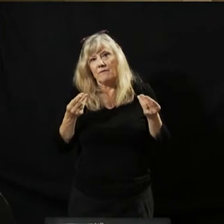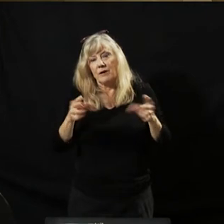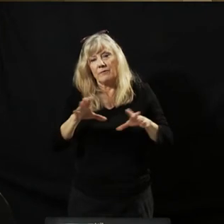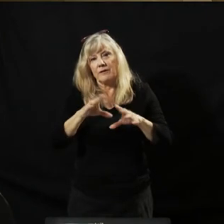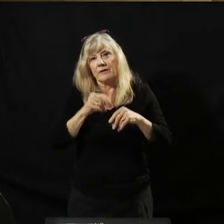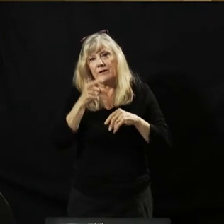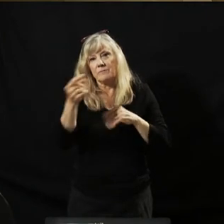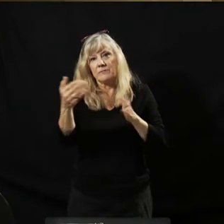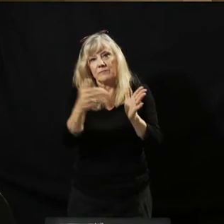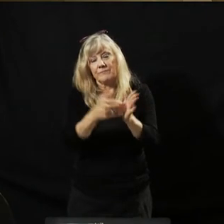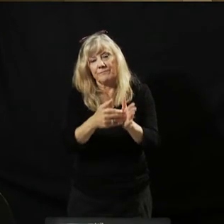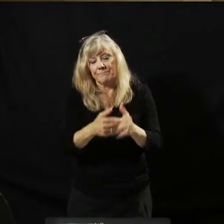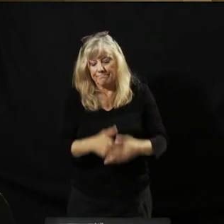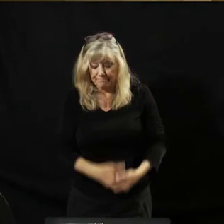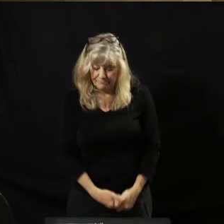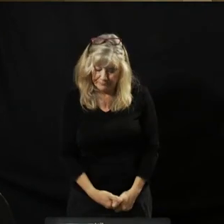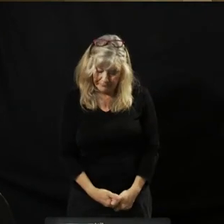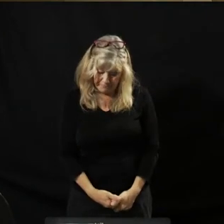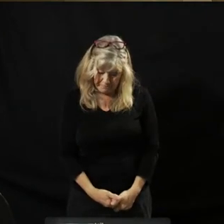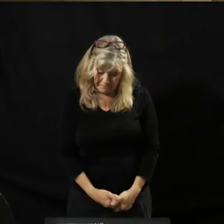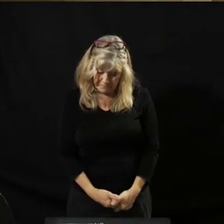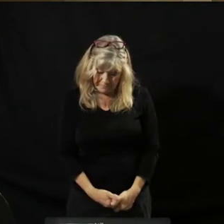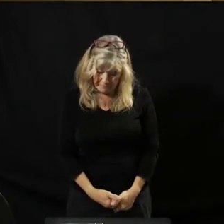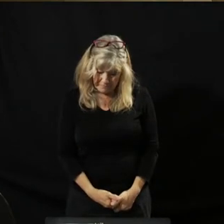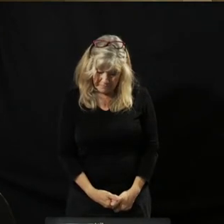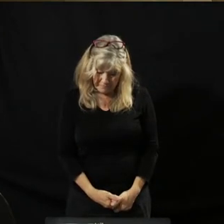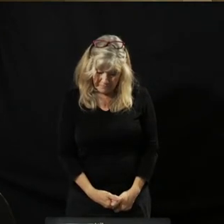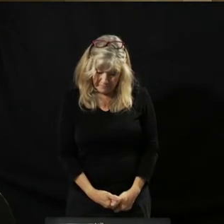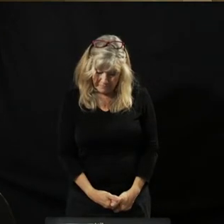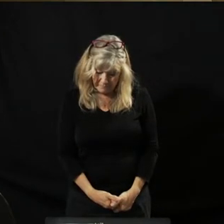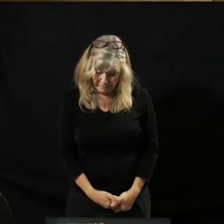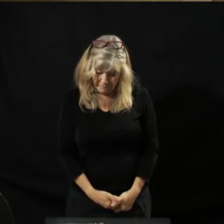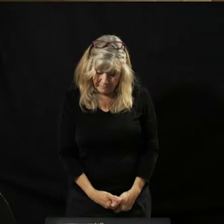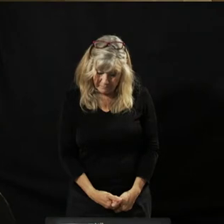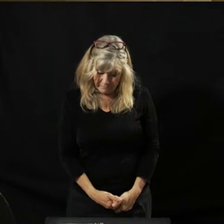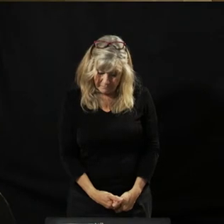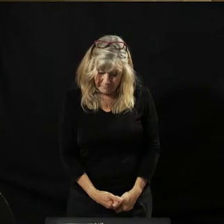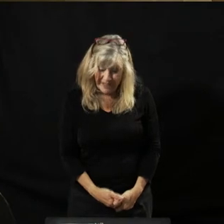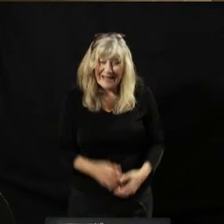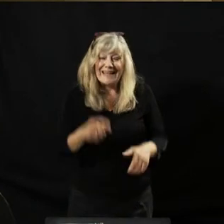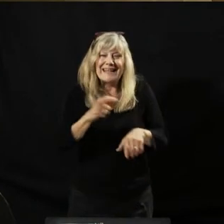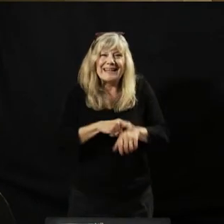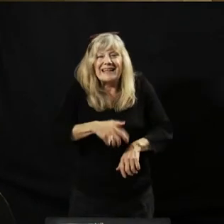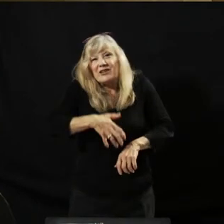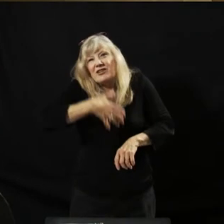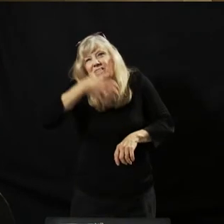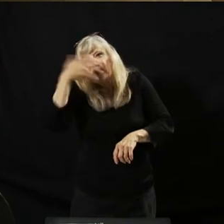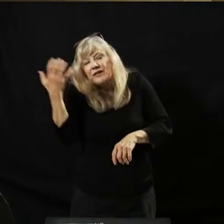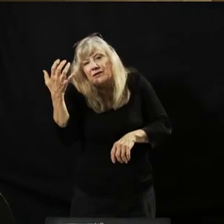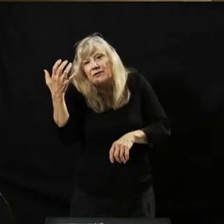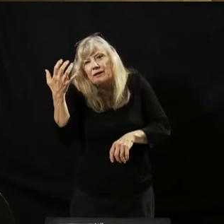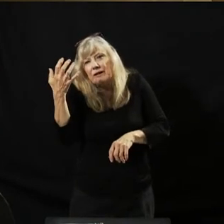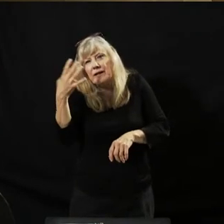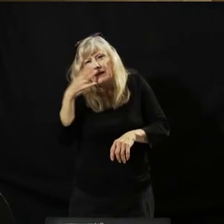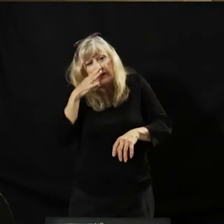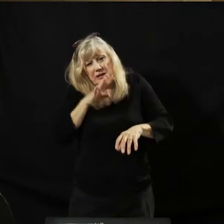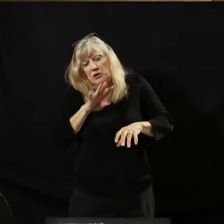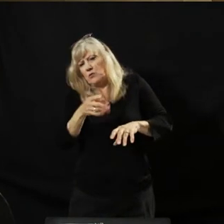back. In an outburst of wrath, for a moment, I hid my face from